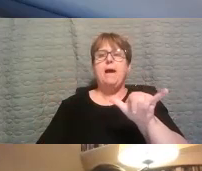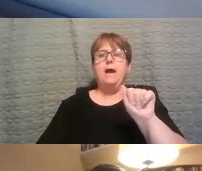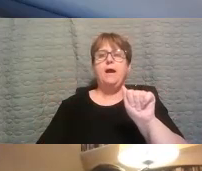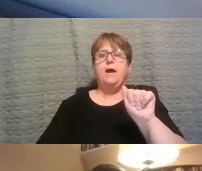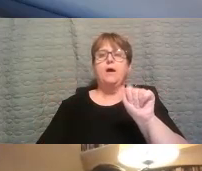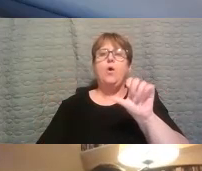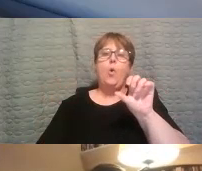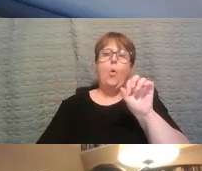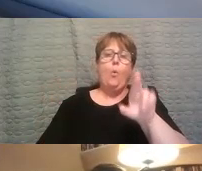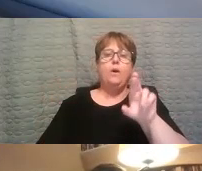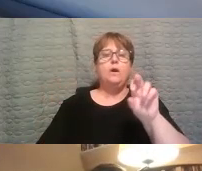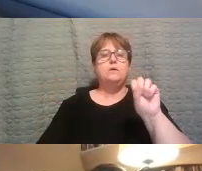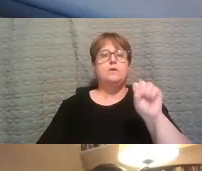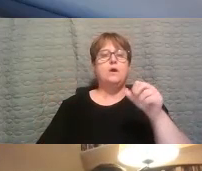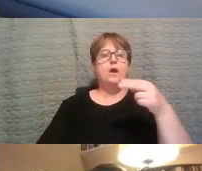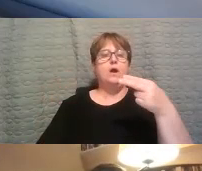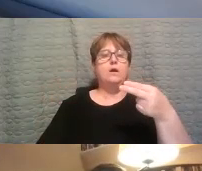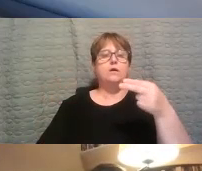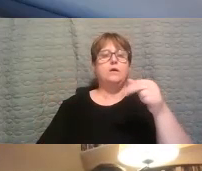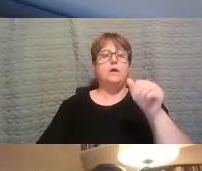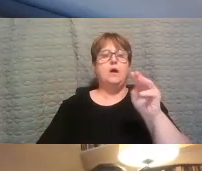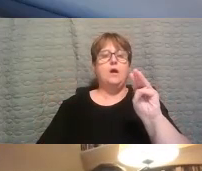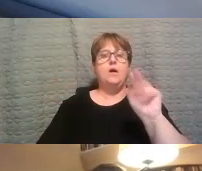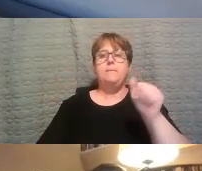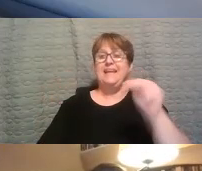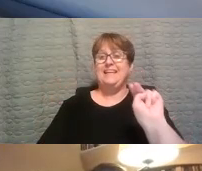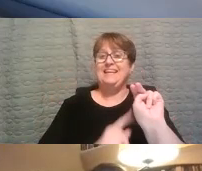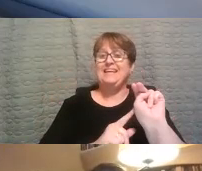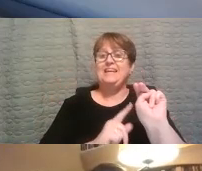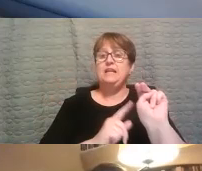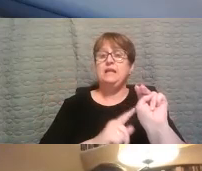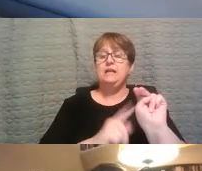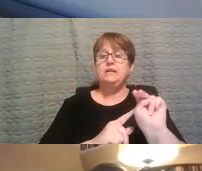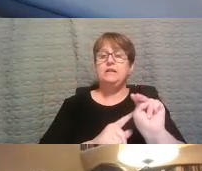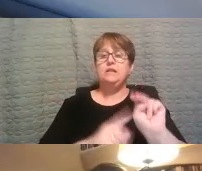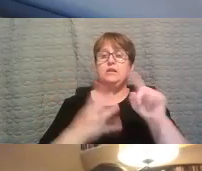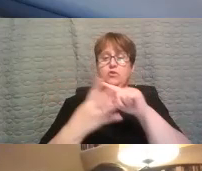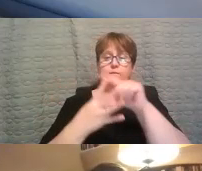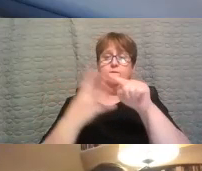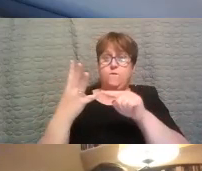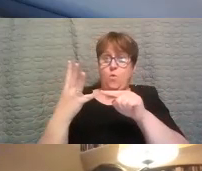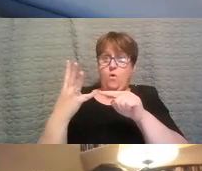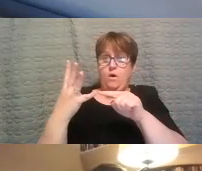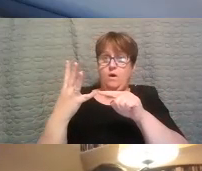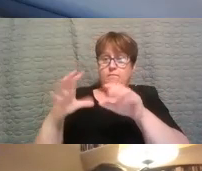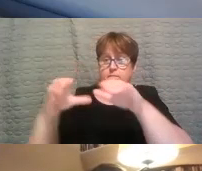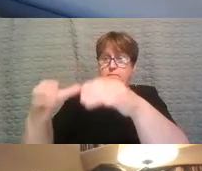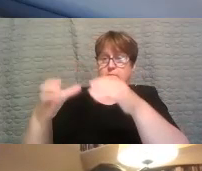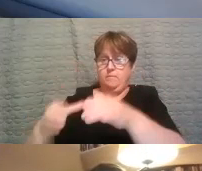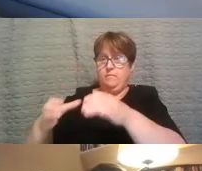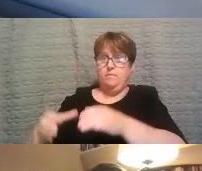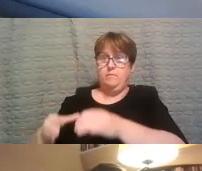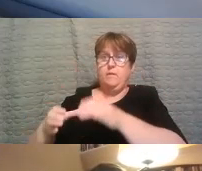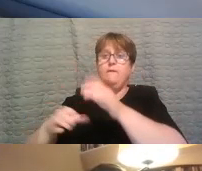shaman. And that this is basically the four areas of the traditional medicine